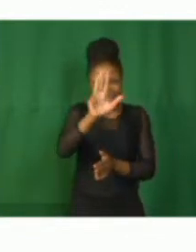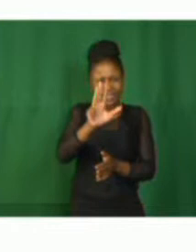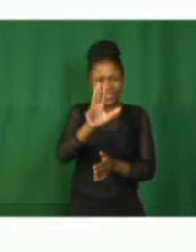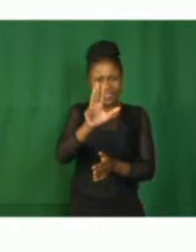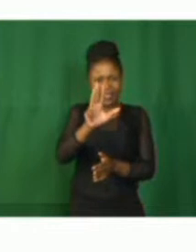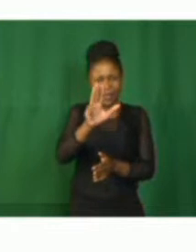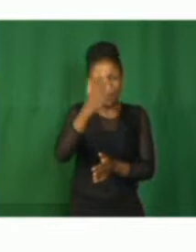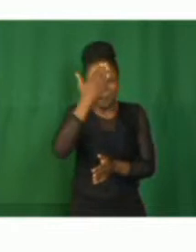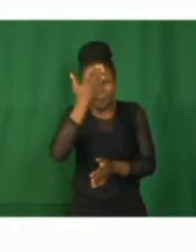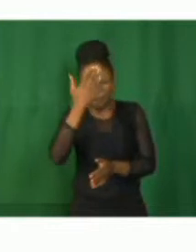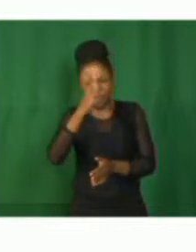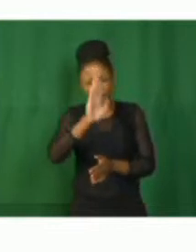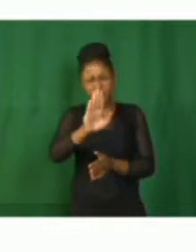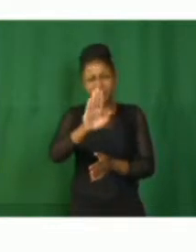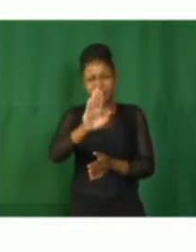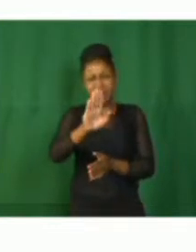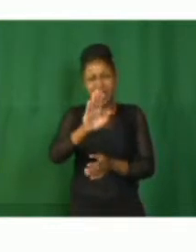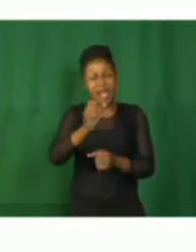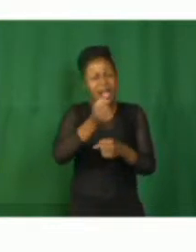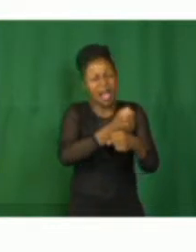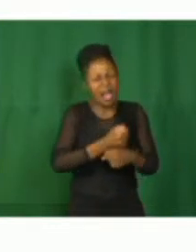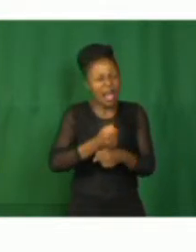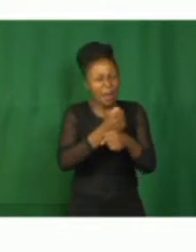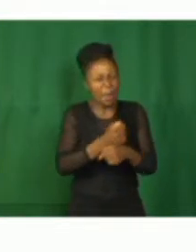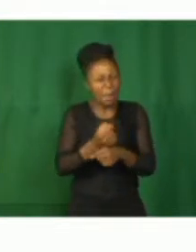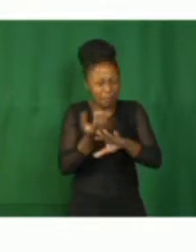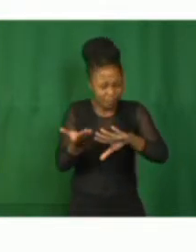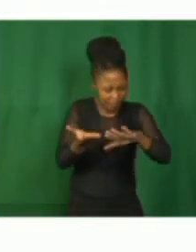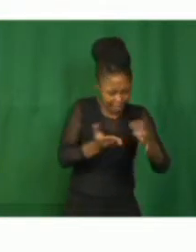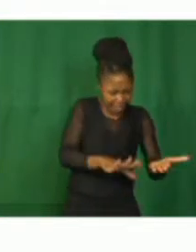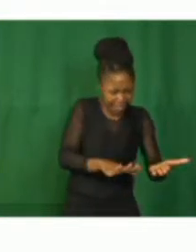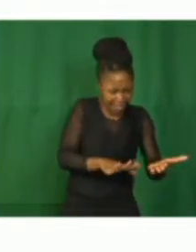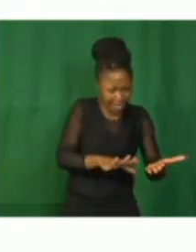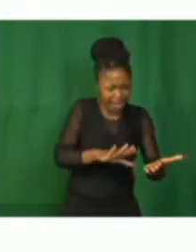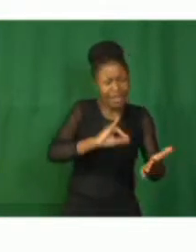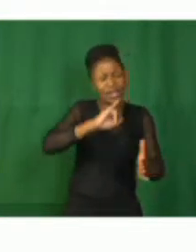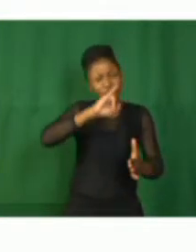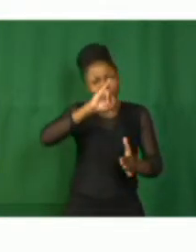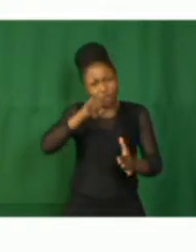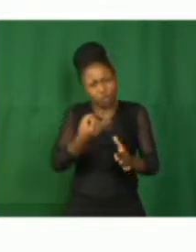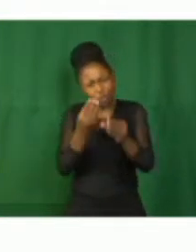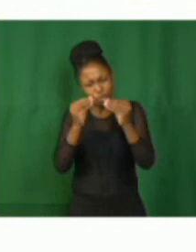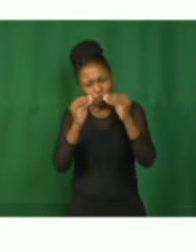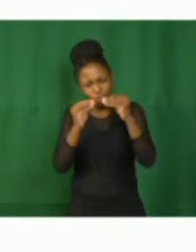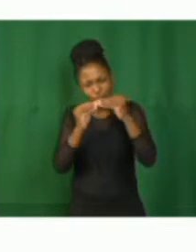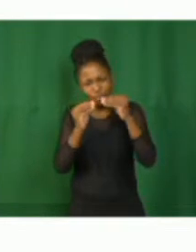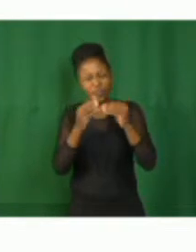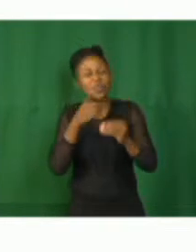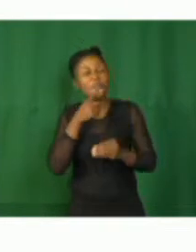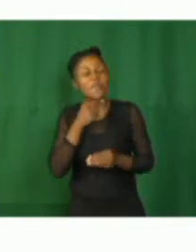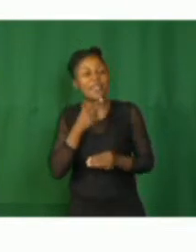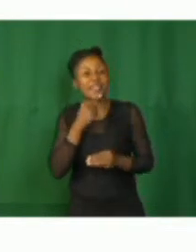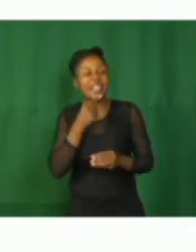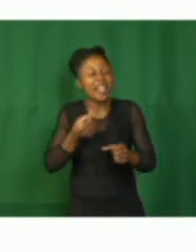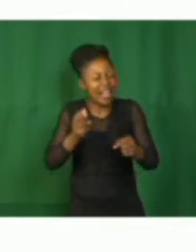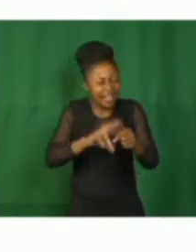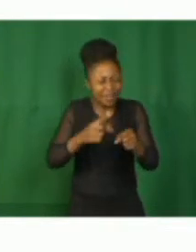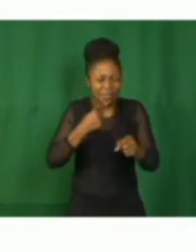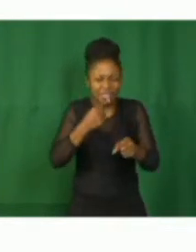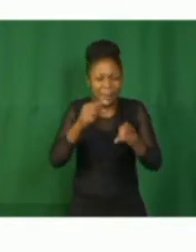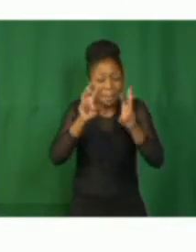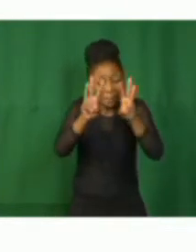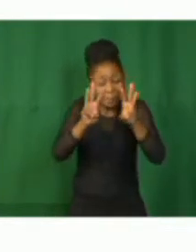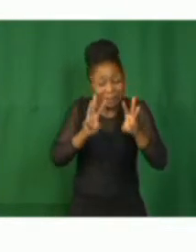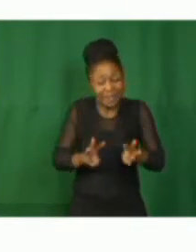Judas Iscariot and the fact that his office was going to be taken by another.